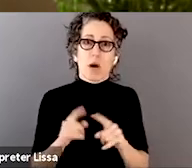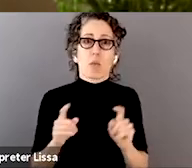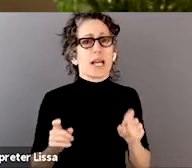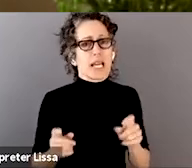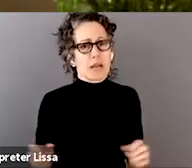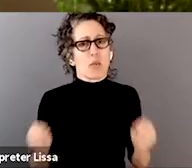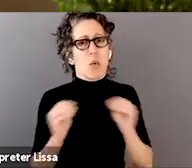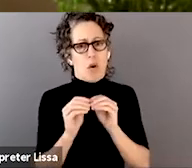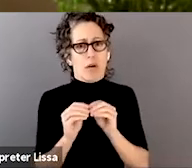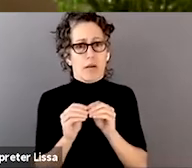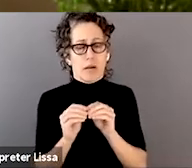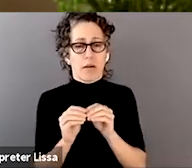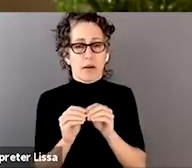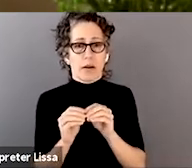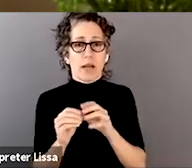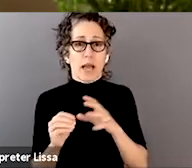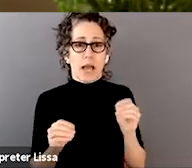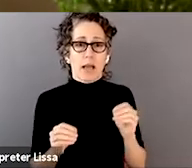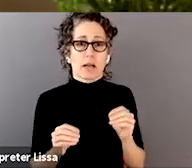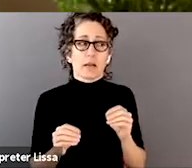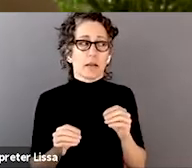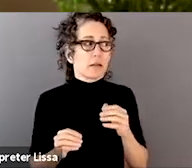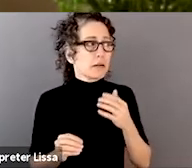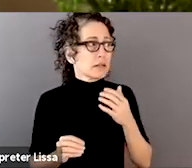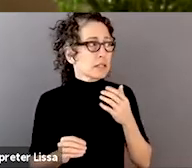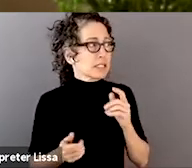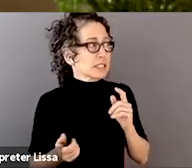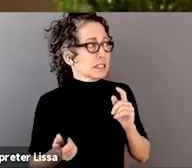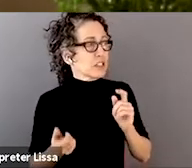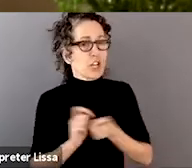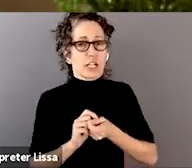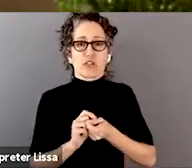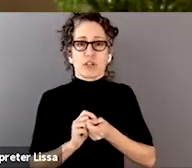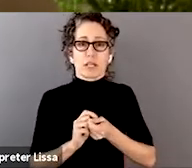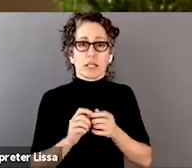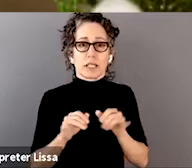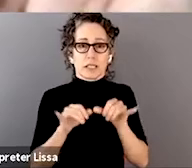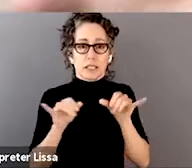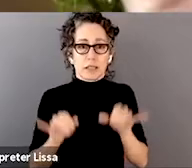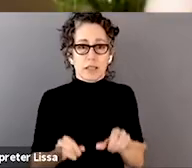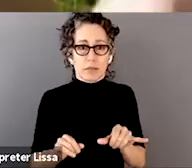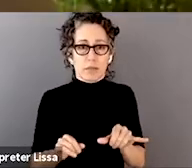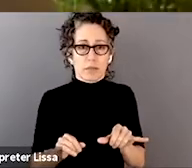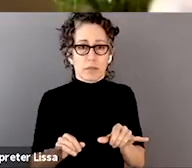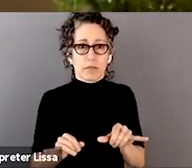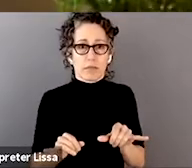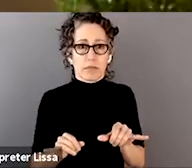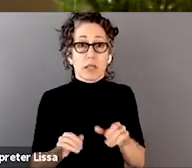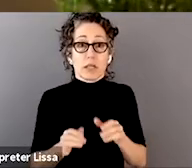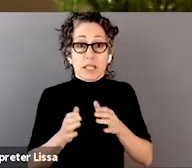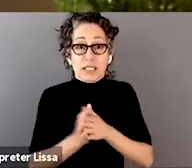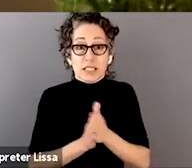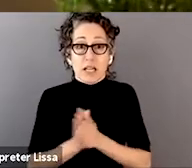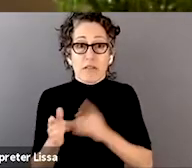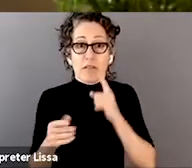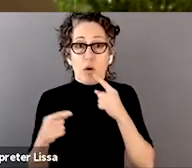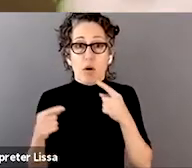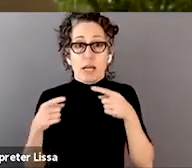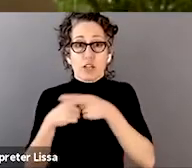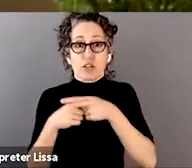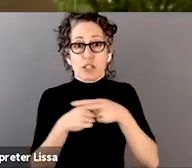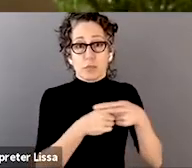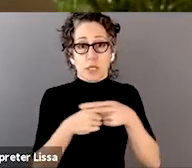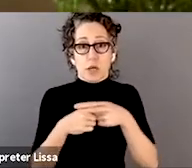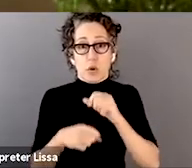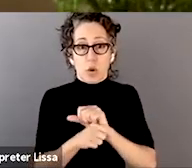think there should be good incentive systems to reward interdisciplinary work that kind of sits between disciplines and might